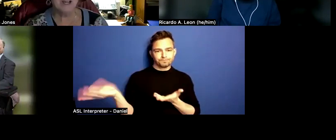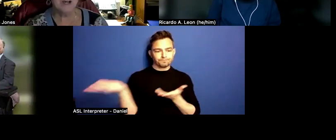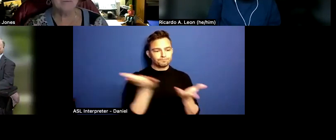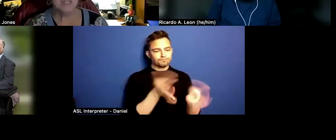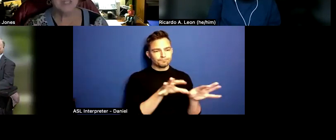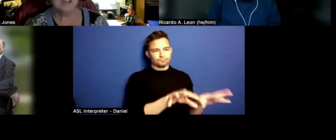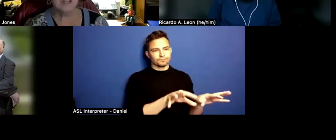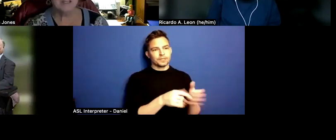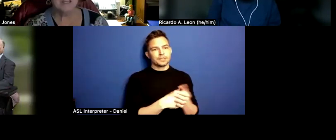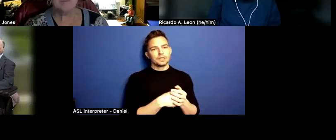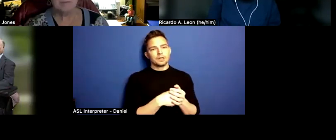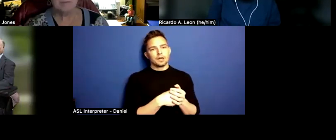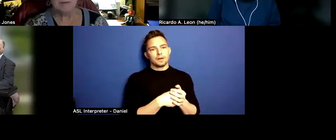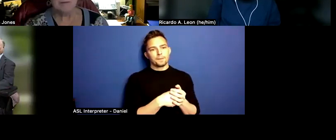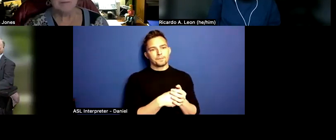they